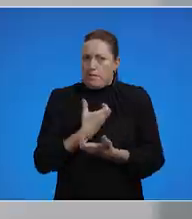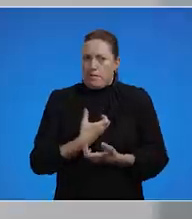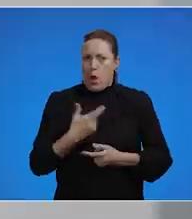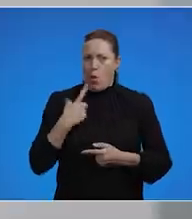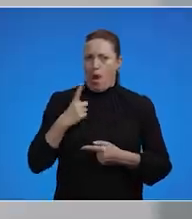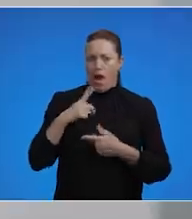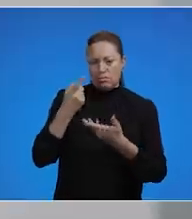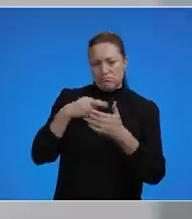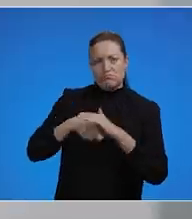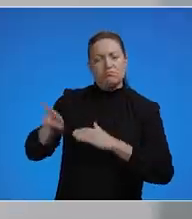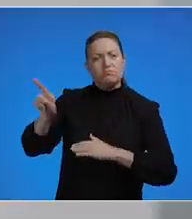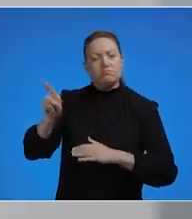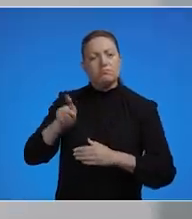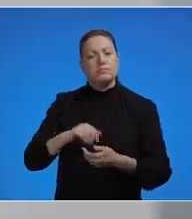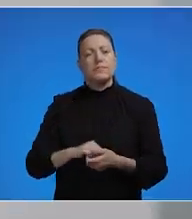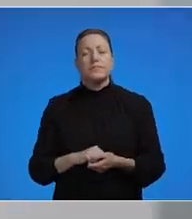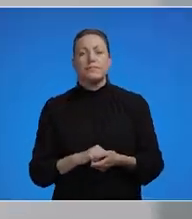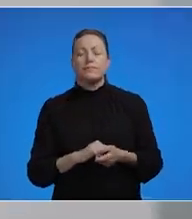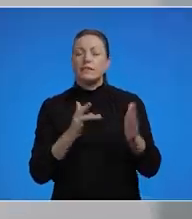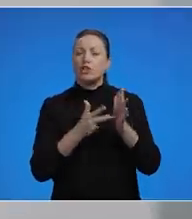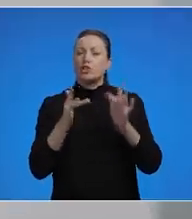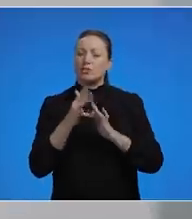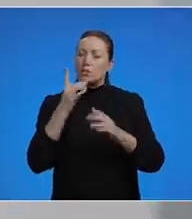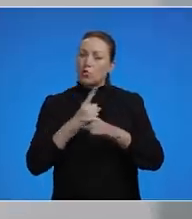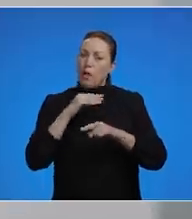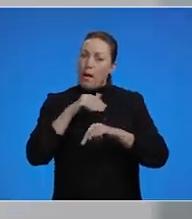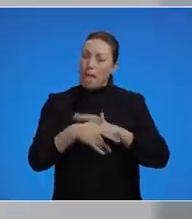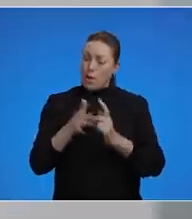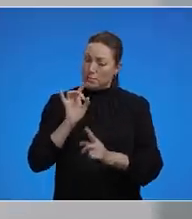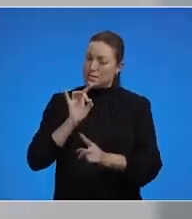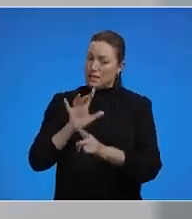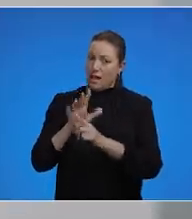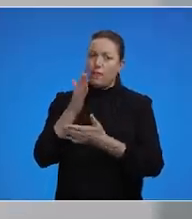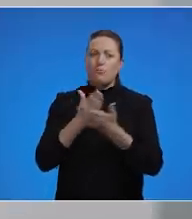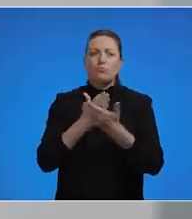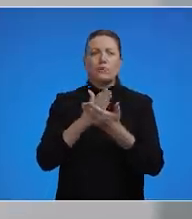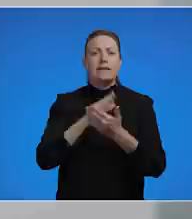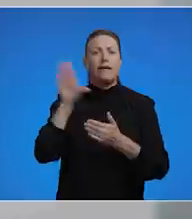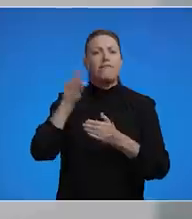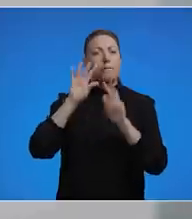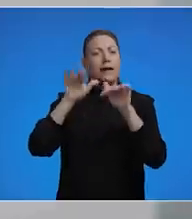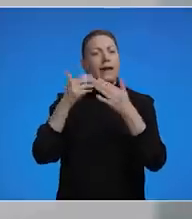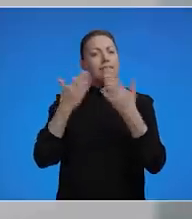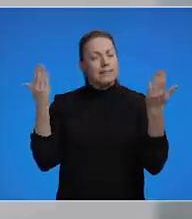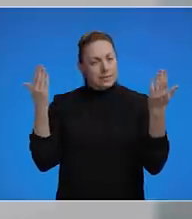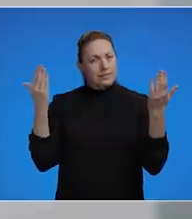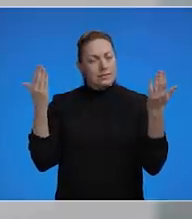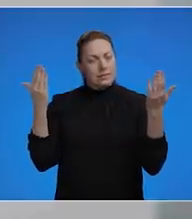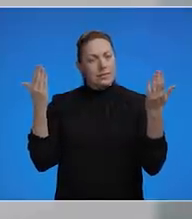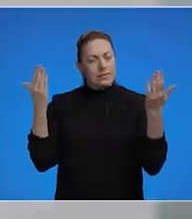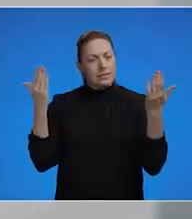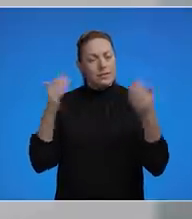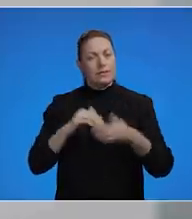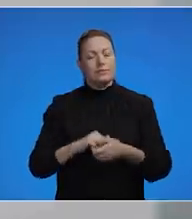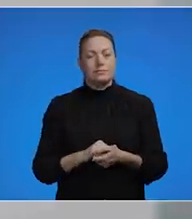had to walk away? Jesus speaks of himself as the bread come from heaven. He goes on